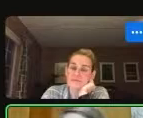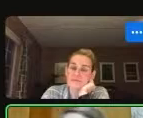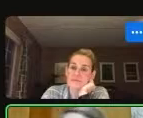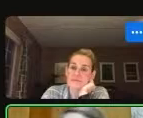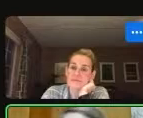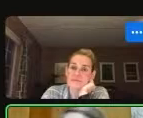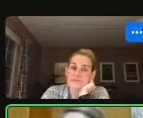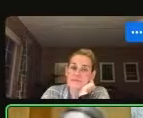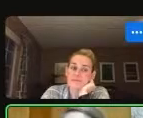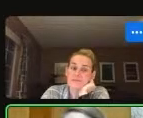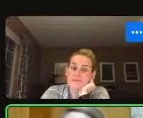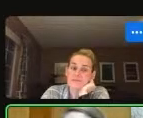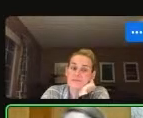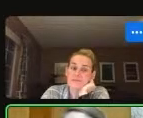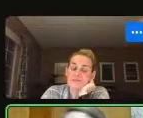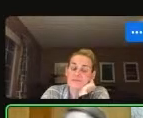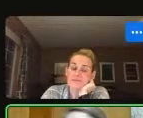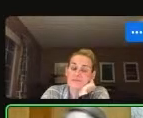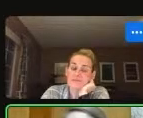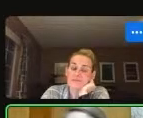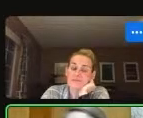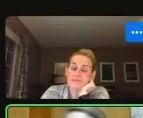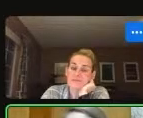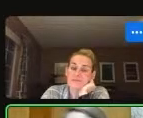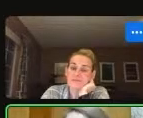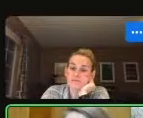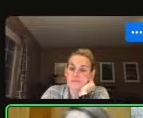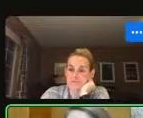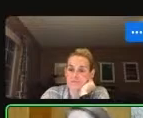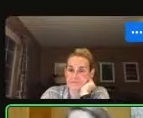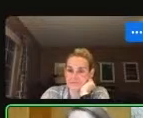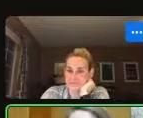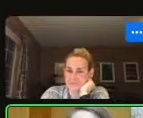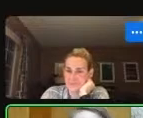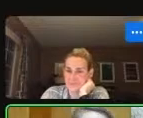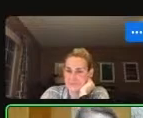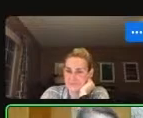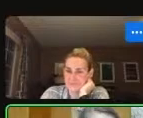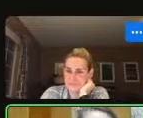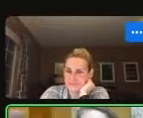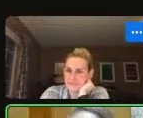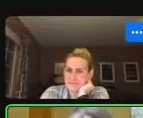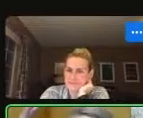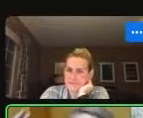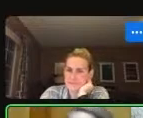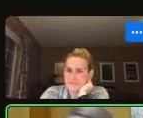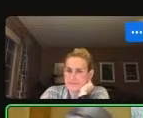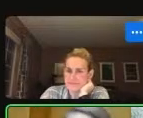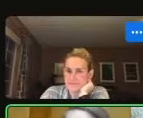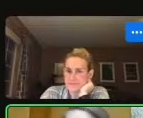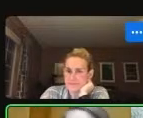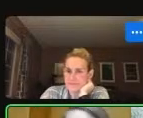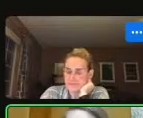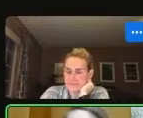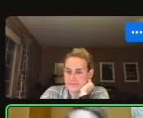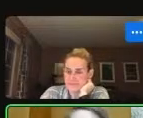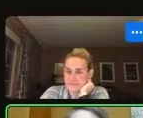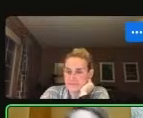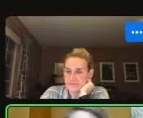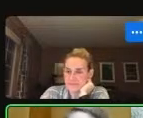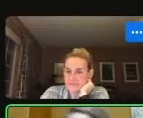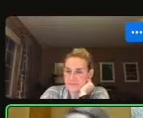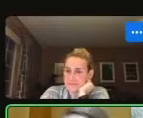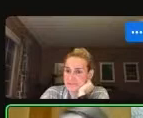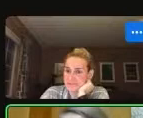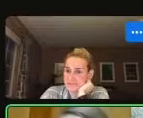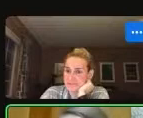night, you really are unlikely to find a bed if you're female or if you have, depending on your gender, or if